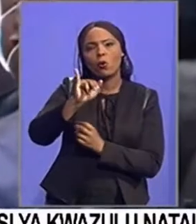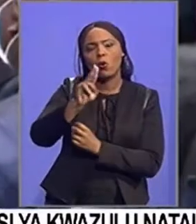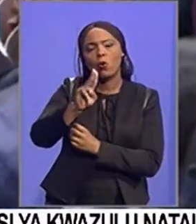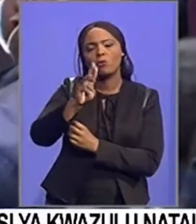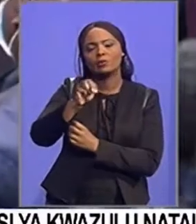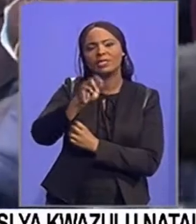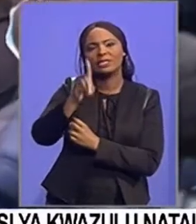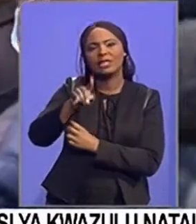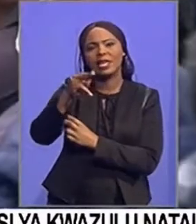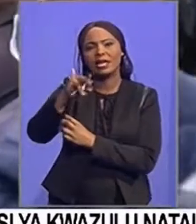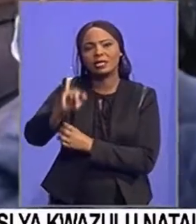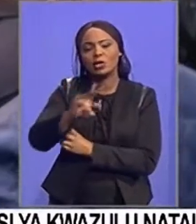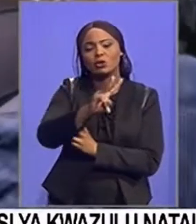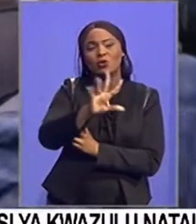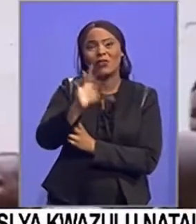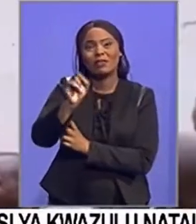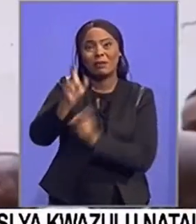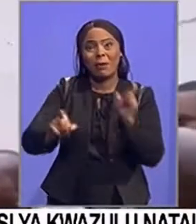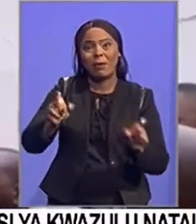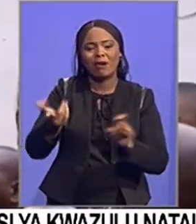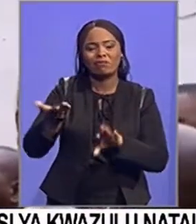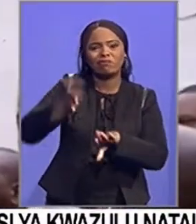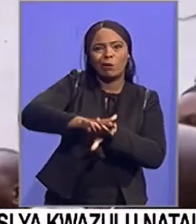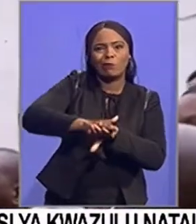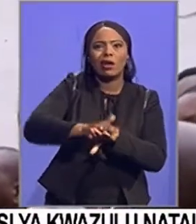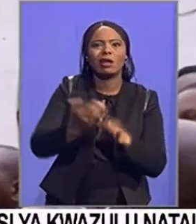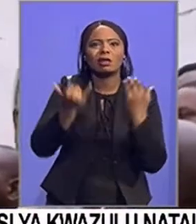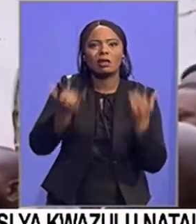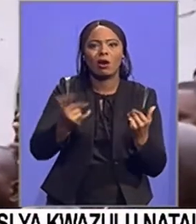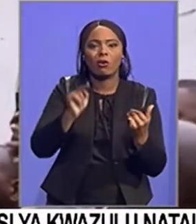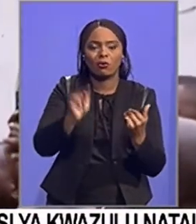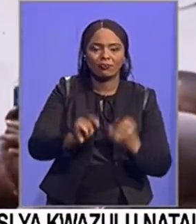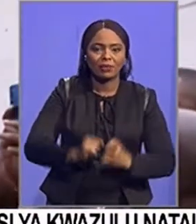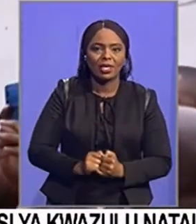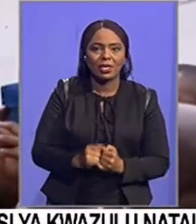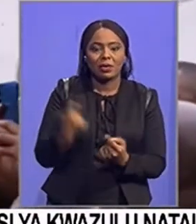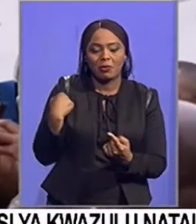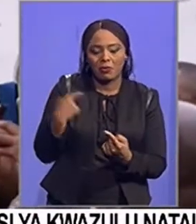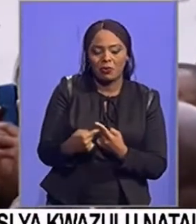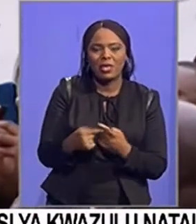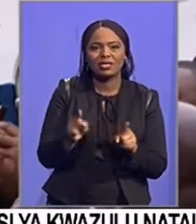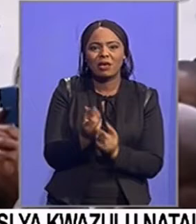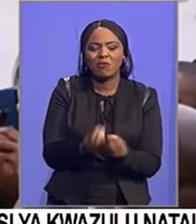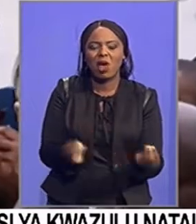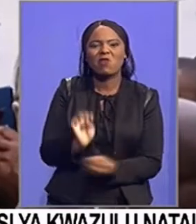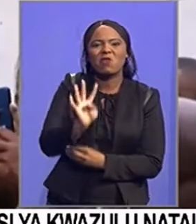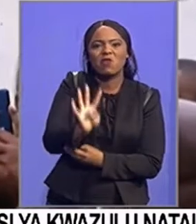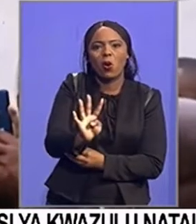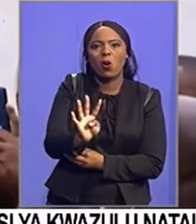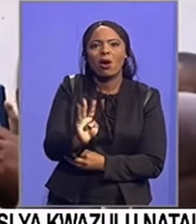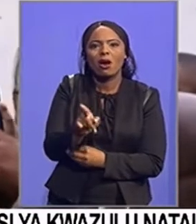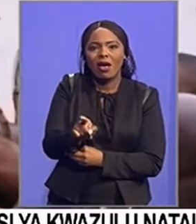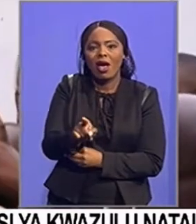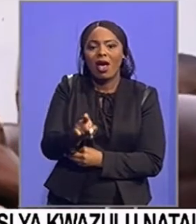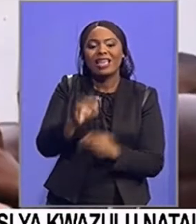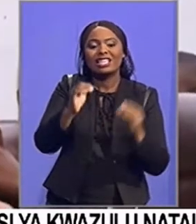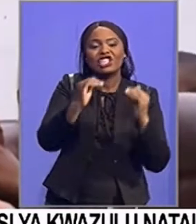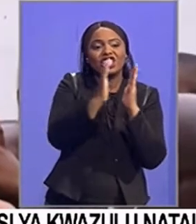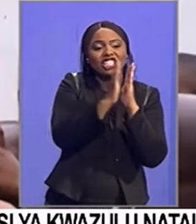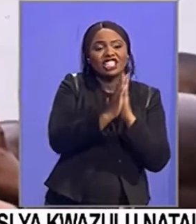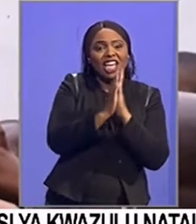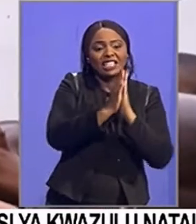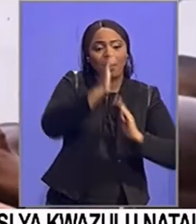ho 250 ba seng ba hlokahetse, ho kenyeletswa le bana ba bane ba hlokahetseng nakong eo kereke e neng e